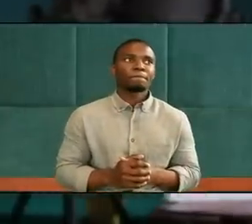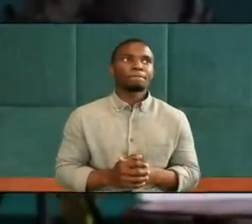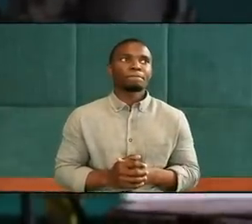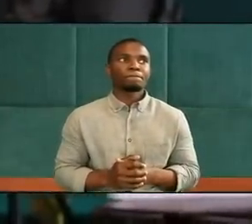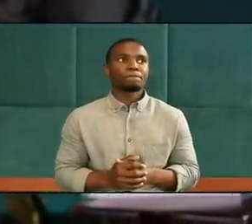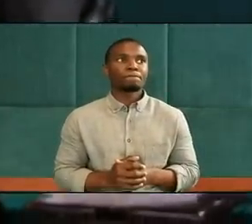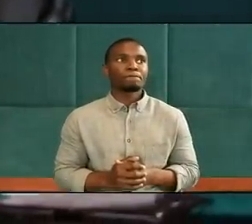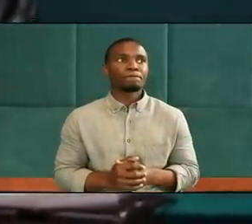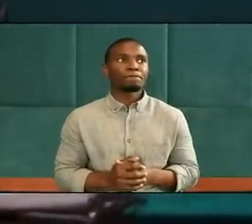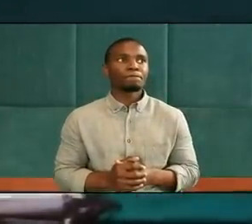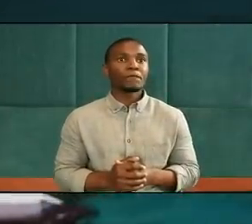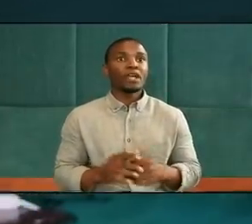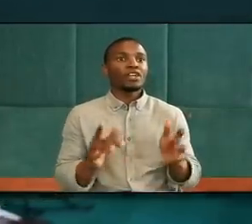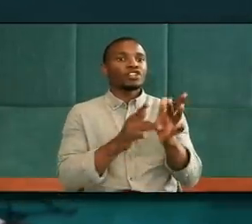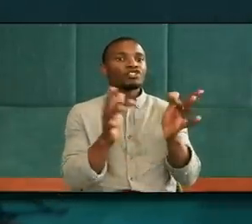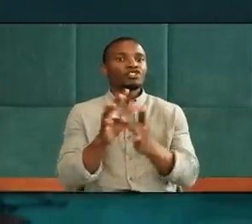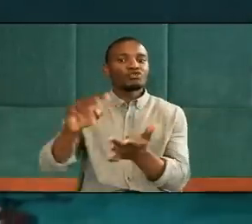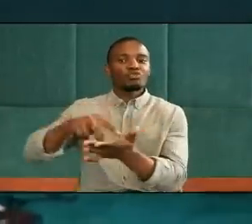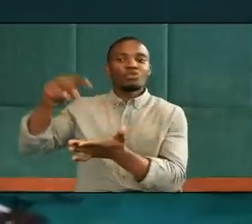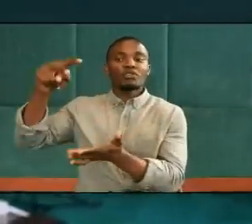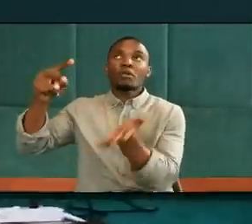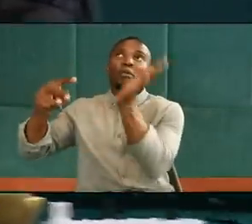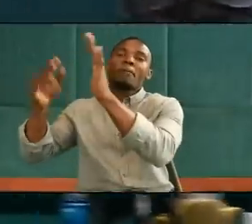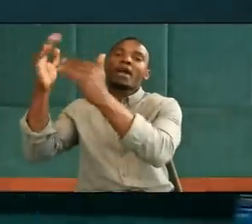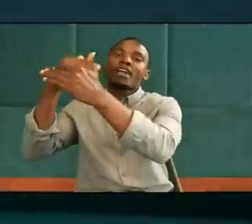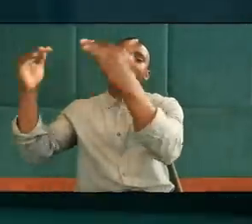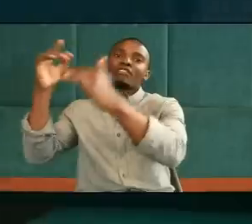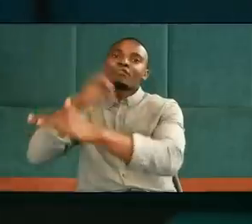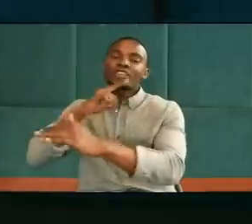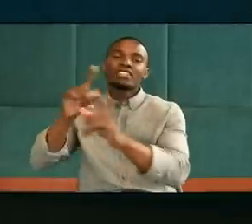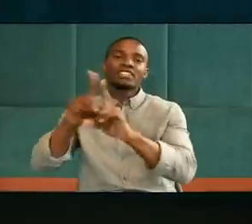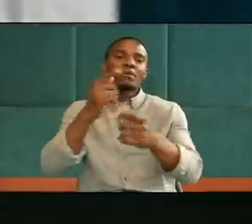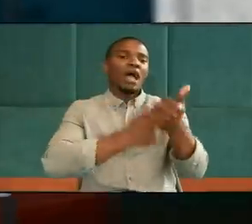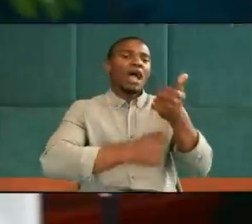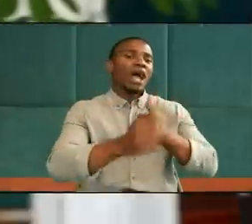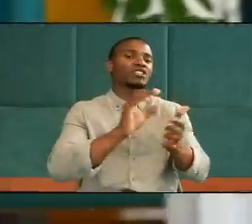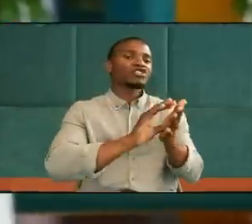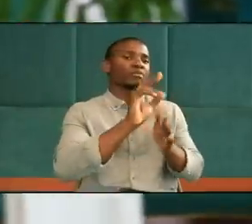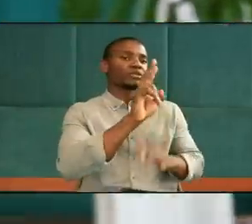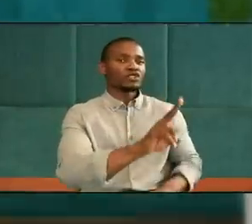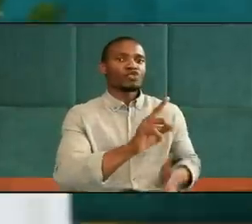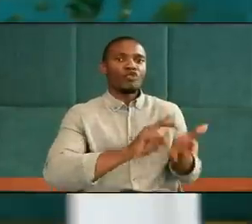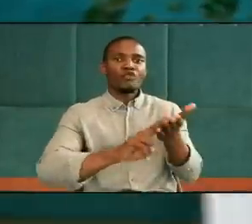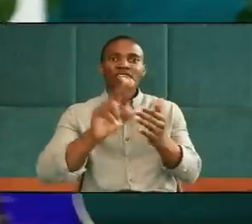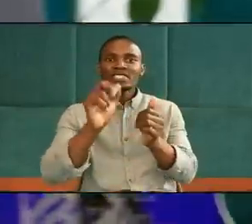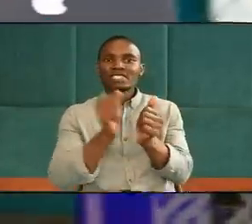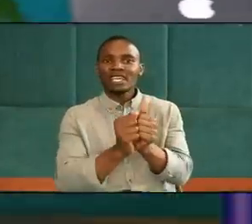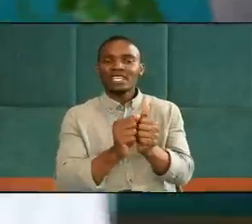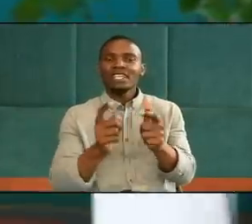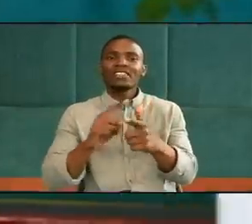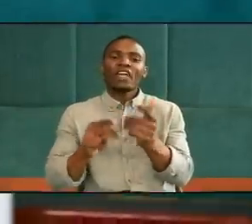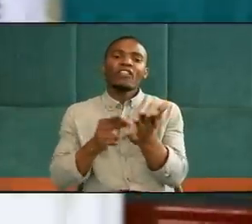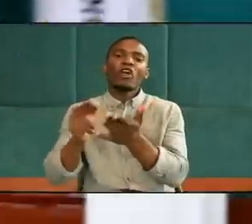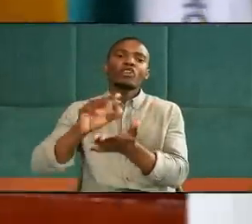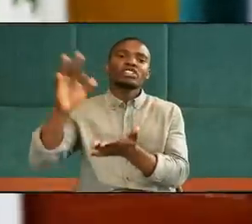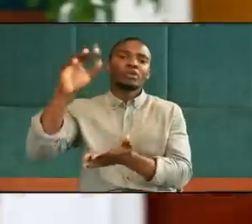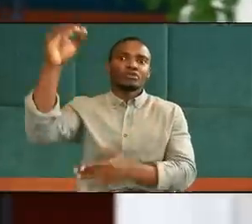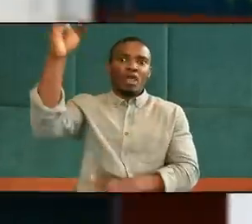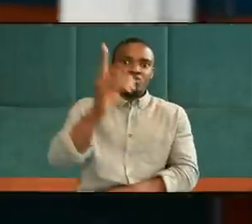Let me wrap this up for you. Jesus is resurrected and gone back to heaven. Acts chapter 2, day of Pentecost came. Holy Ghost came down.